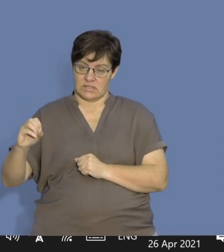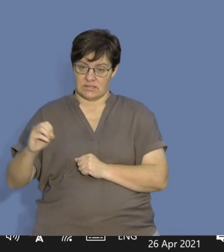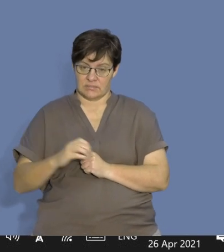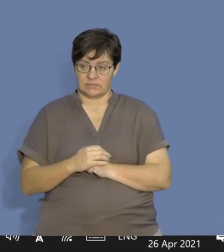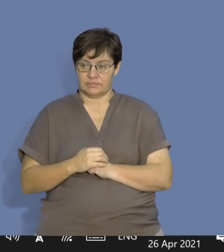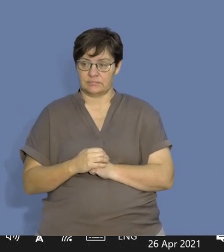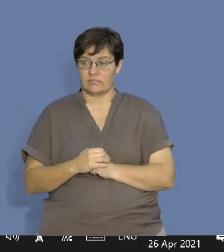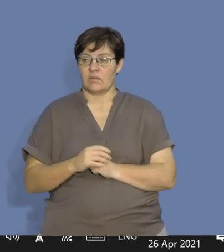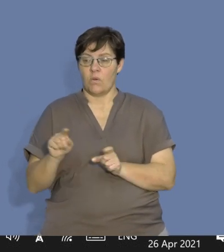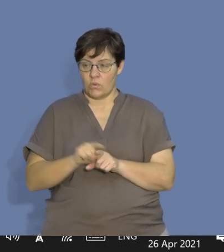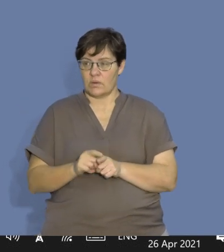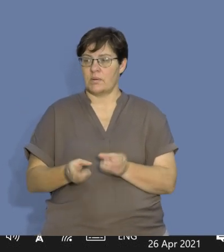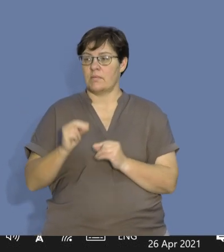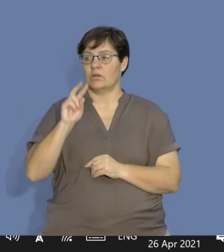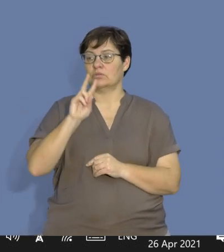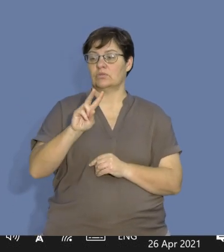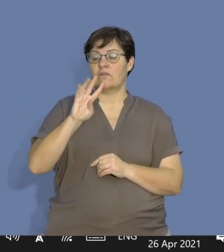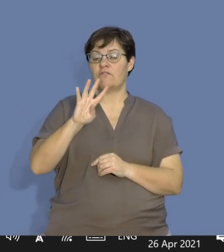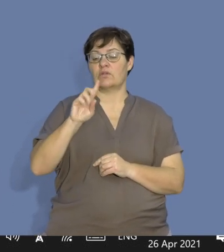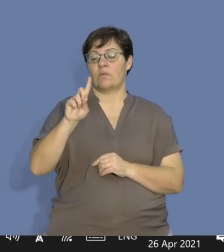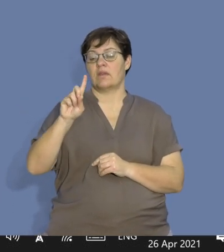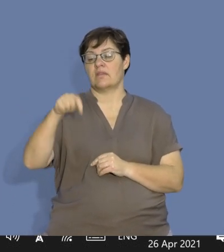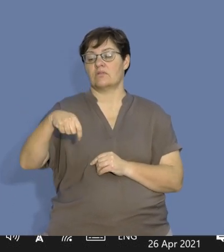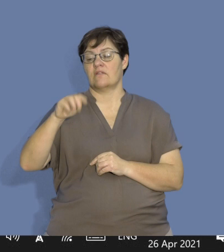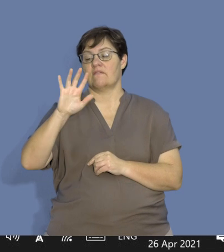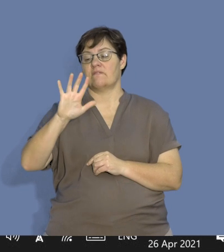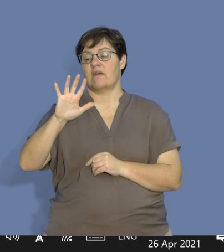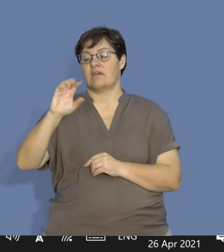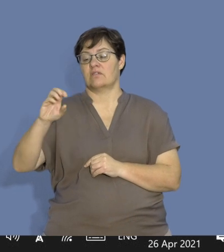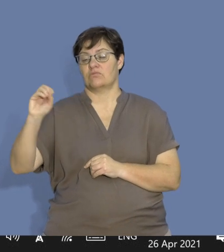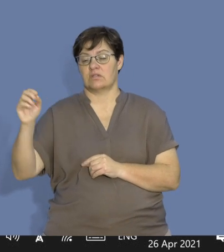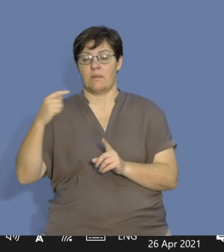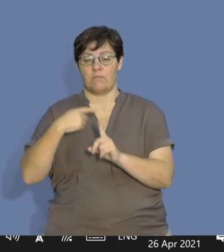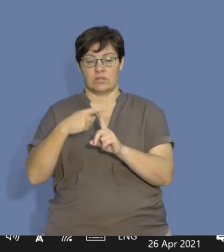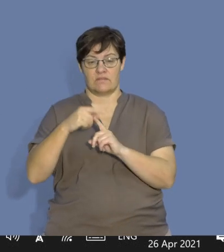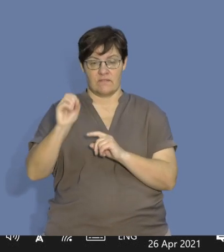Okay, that should be correct, and that gives us also a favorable